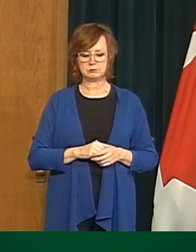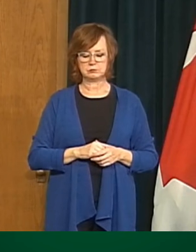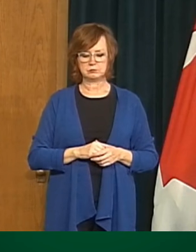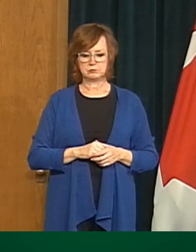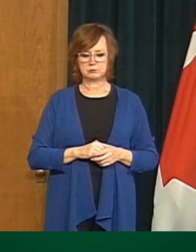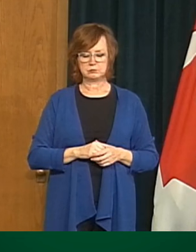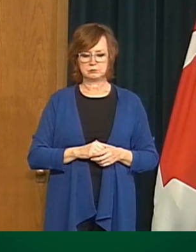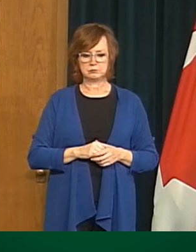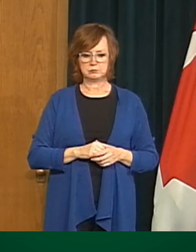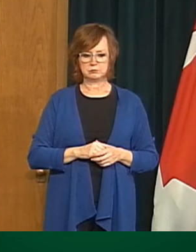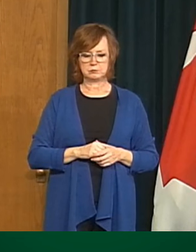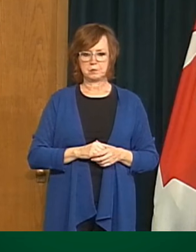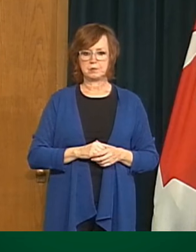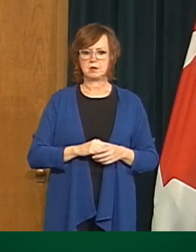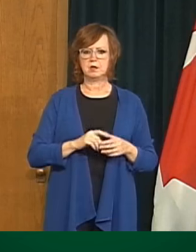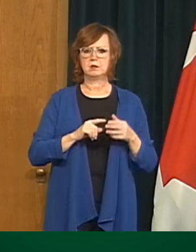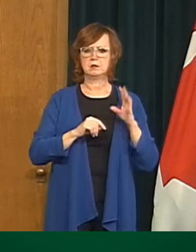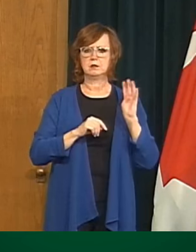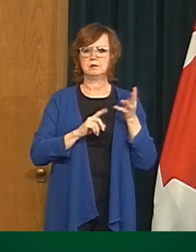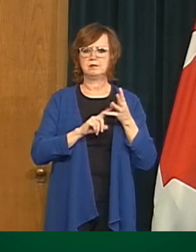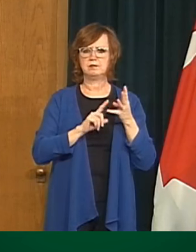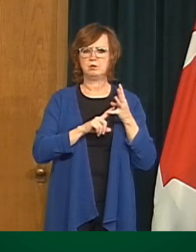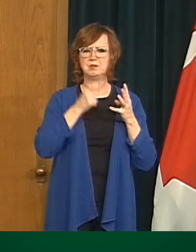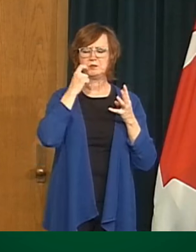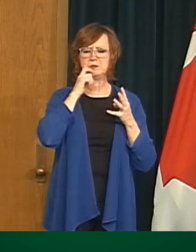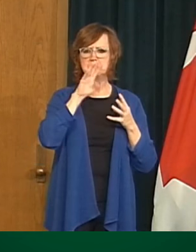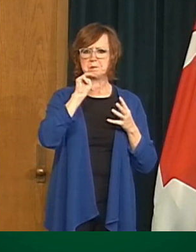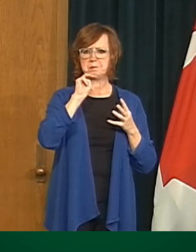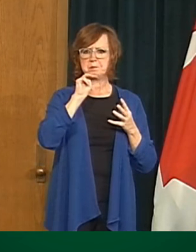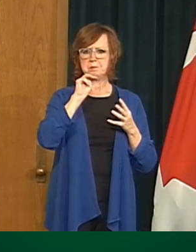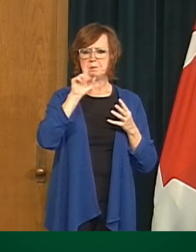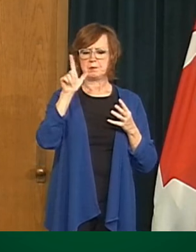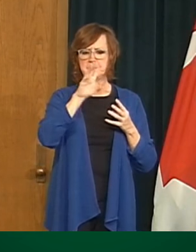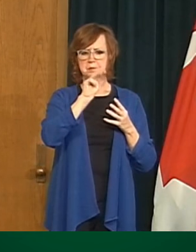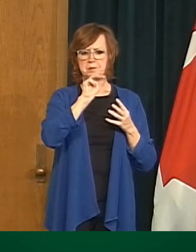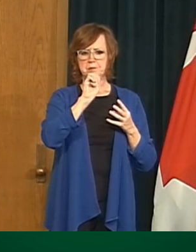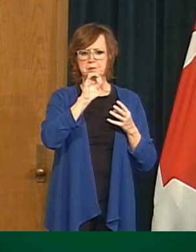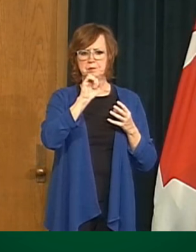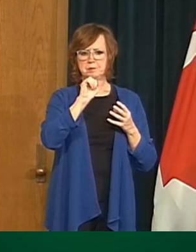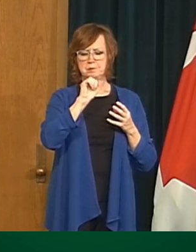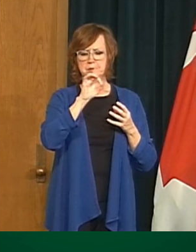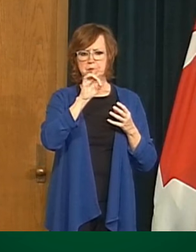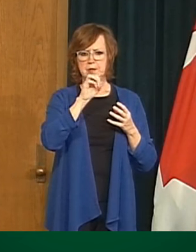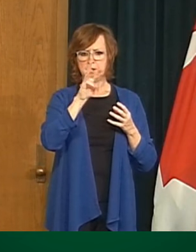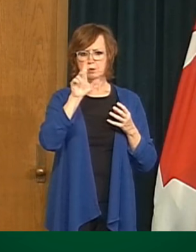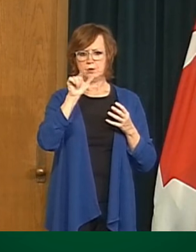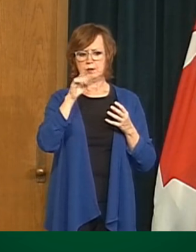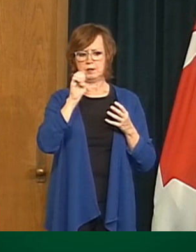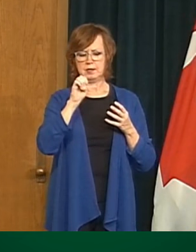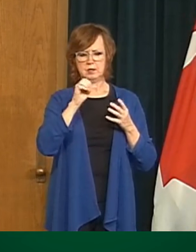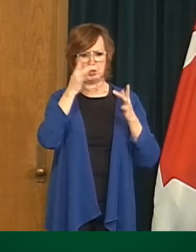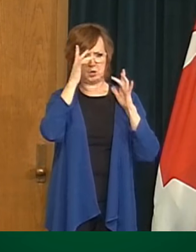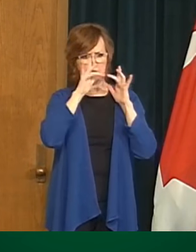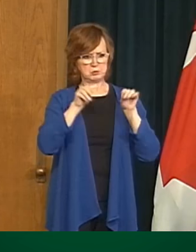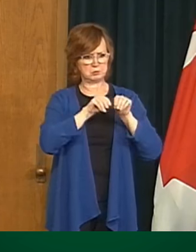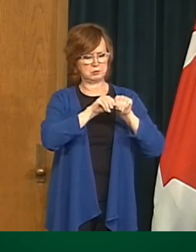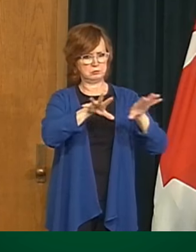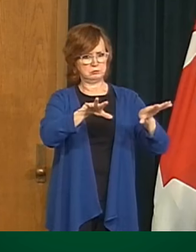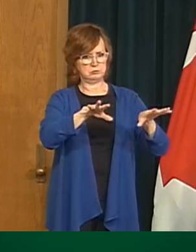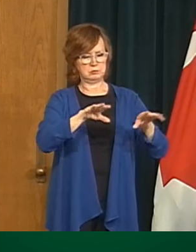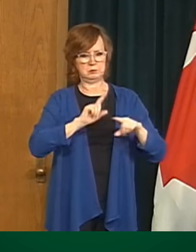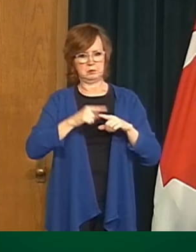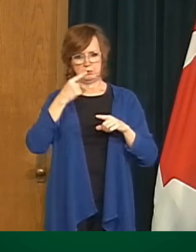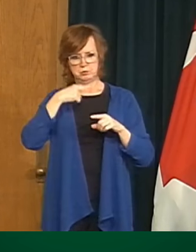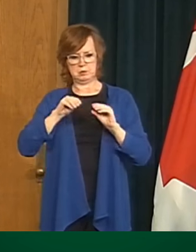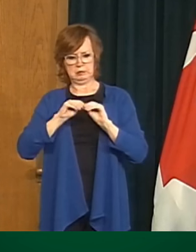outbreak situation at the Meadow Lake Hospital, what happened, and also if you can clarify what classifies an outbreak when there's just one